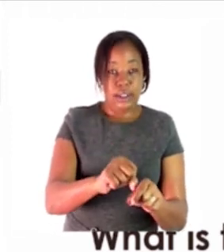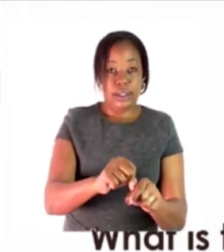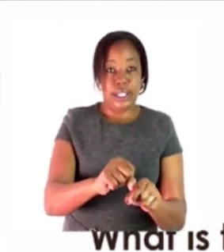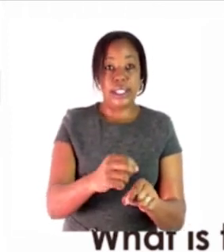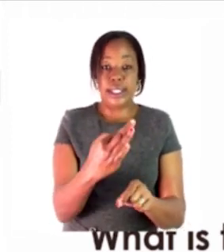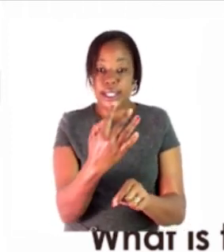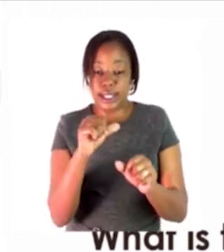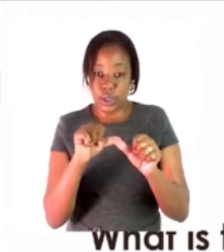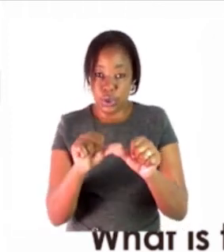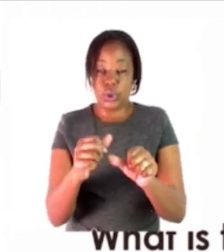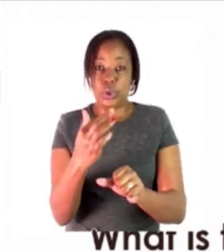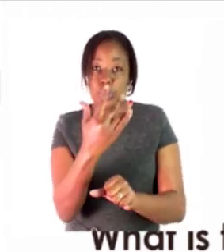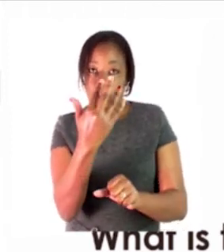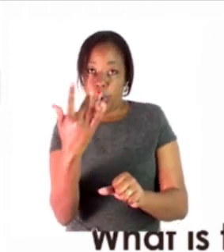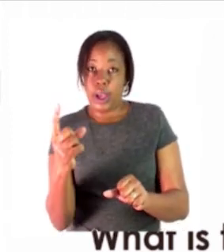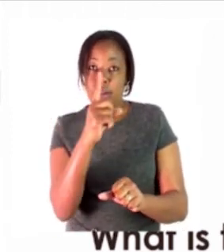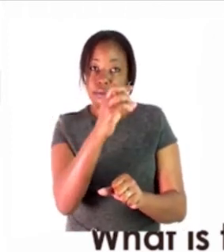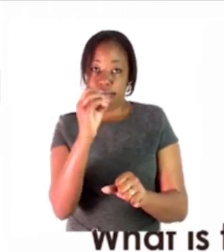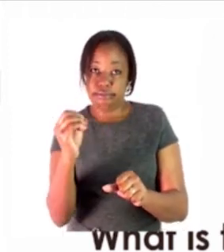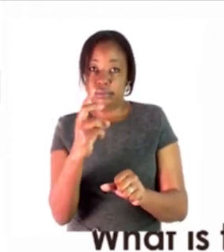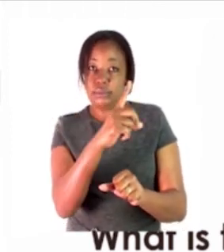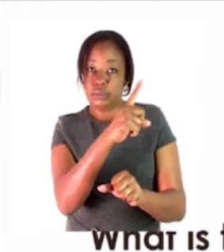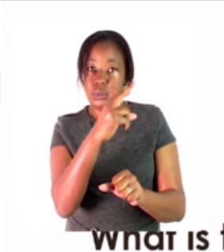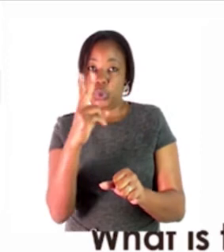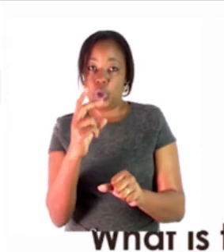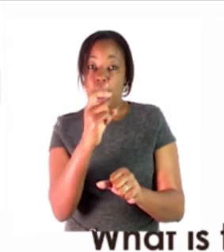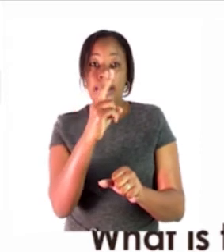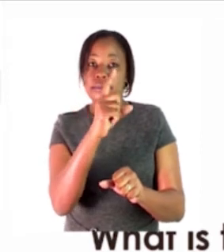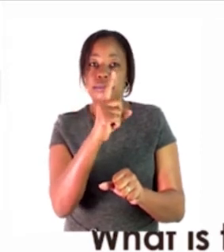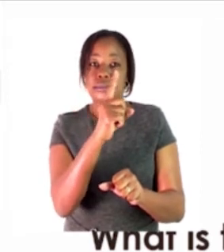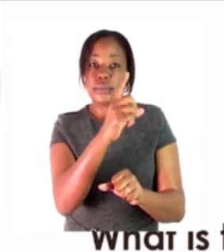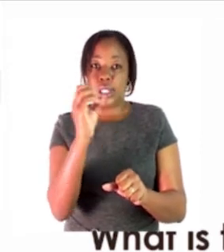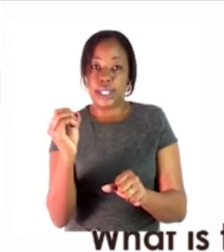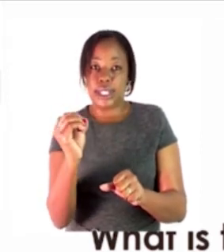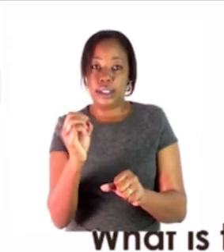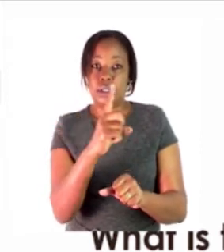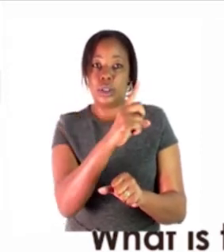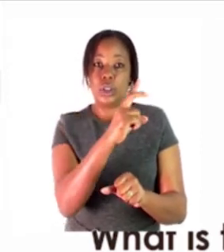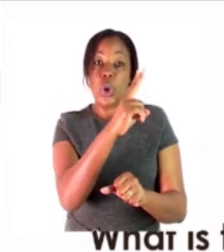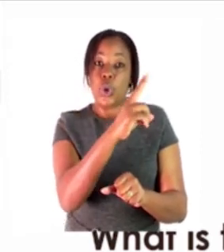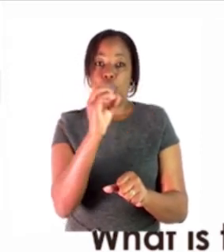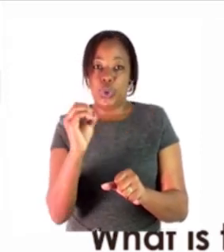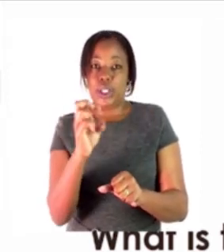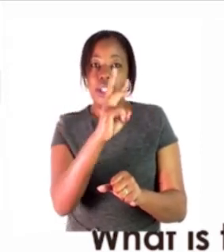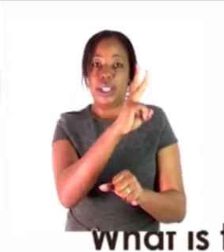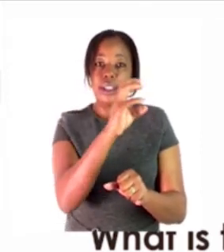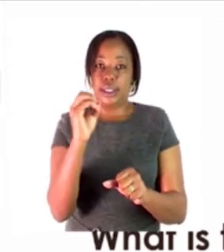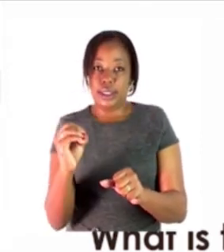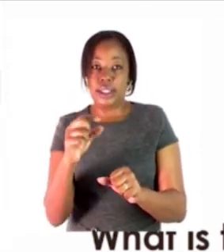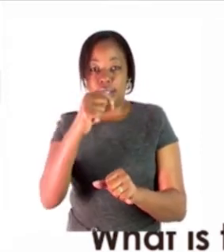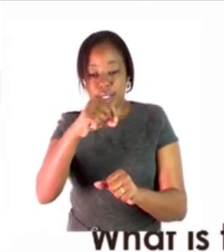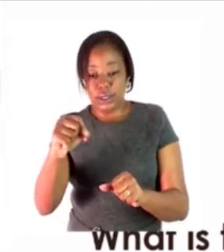counted. So count in 10 until the end and write for me the answers in the boxes. Are we together? That is